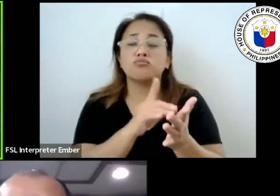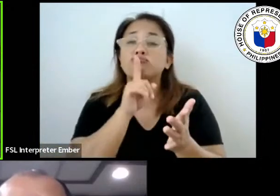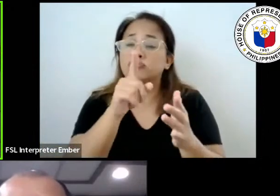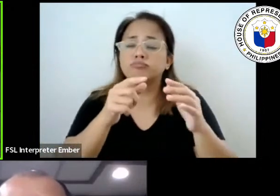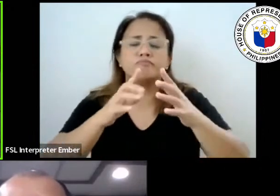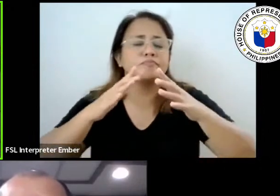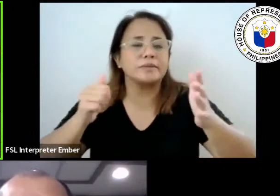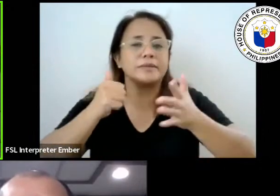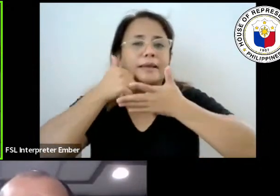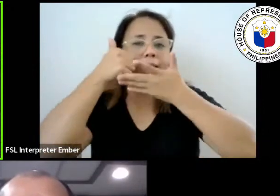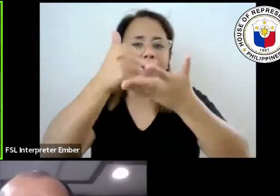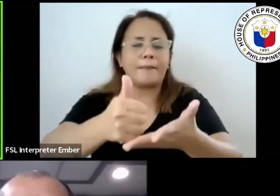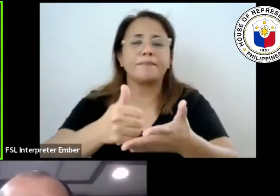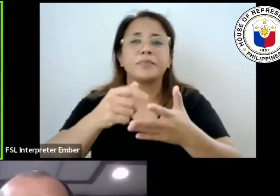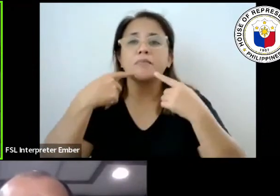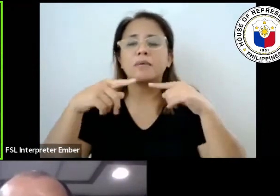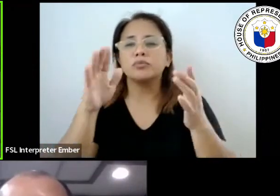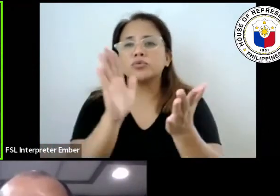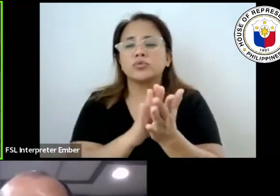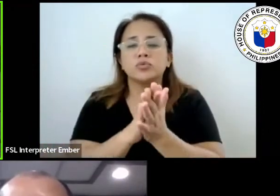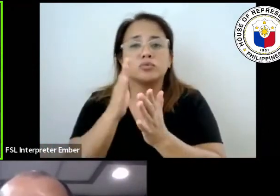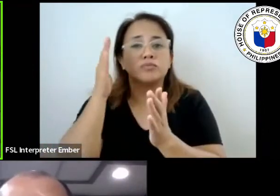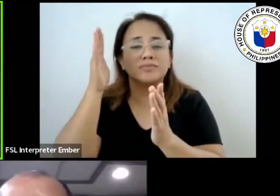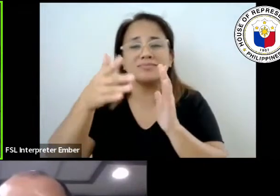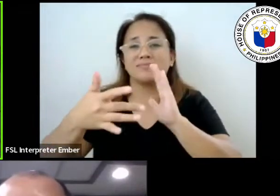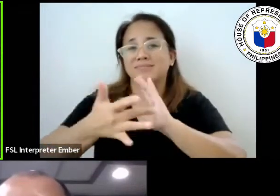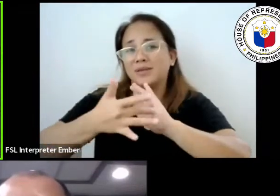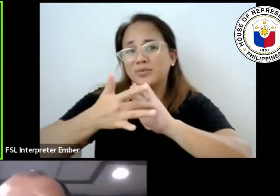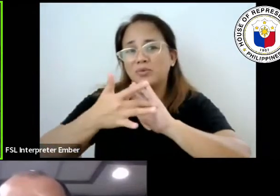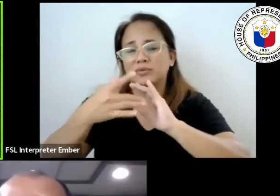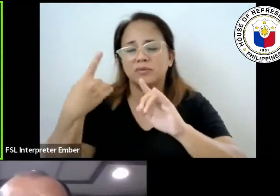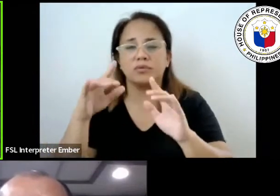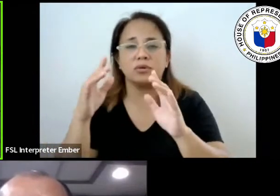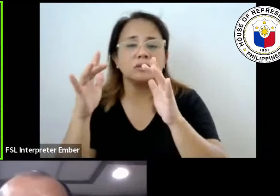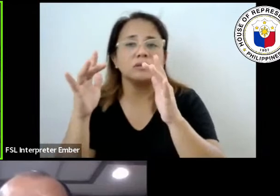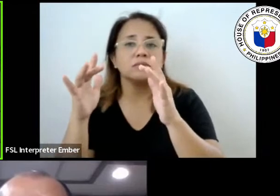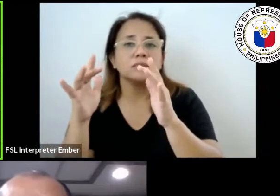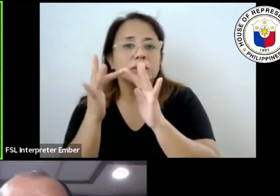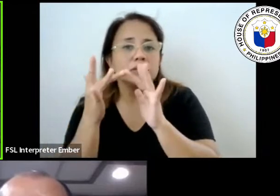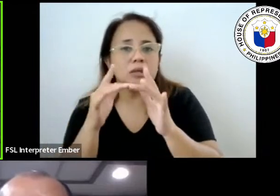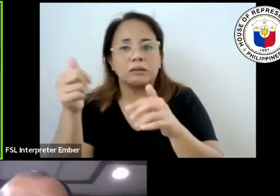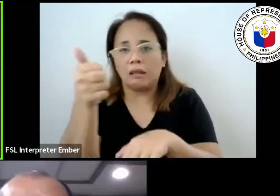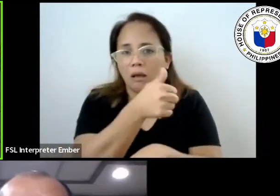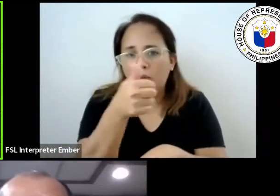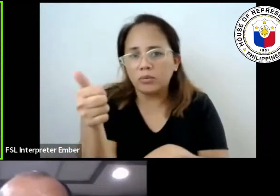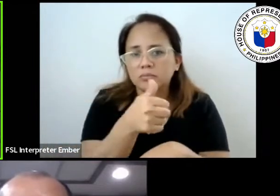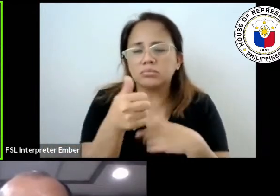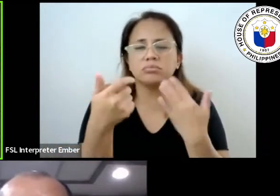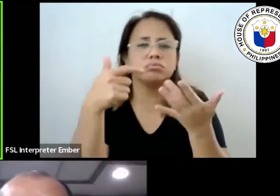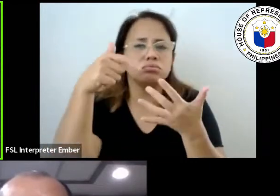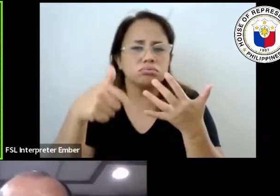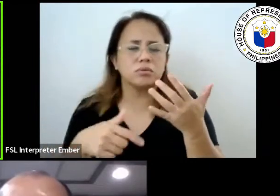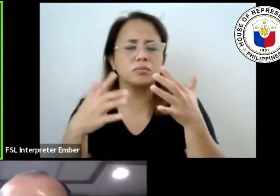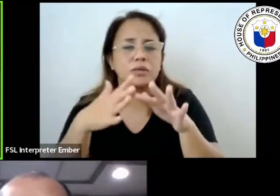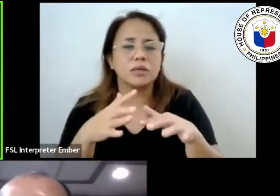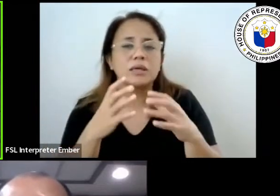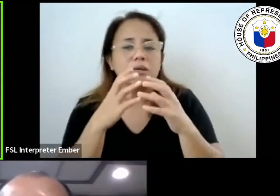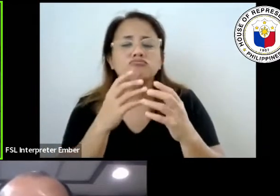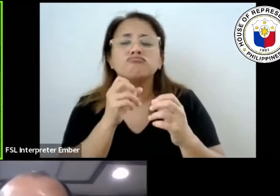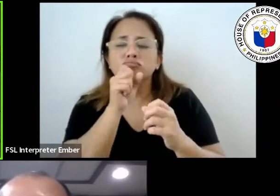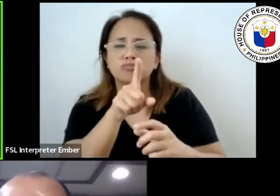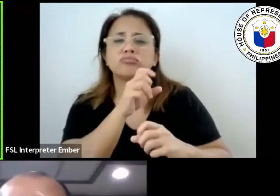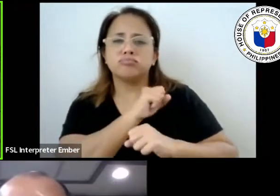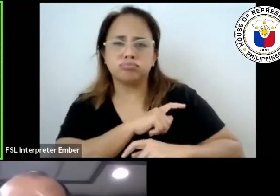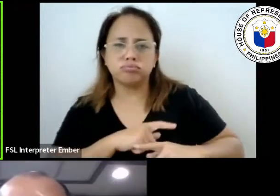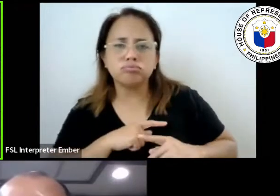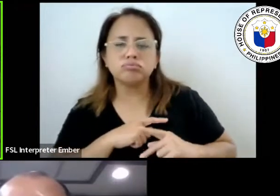public schools of the future in technology natin. Malaking ano yun para sa internet allowance that we are talking about. So we will appreciate if you and